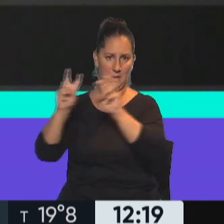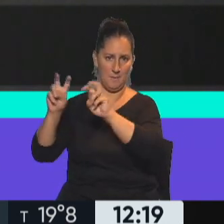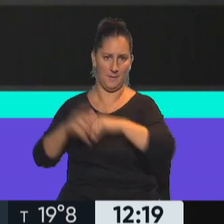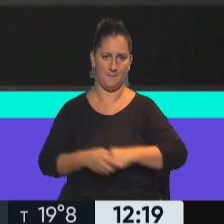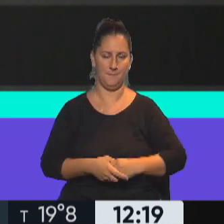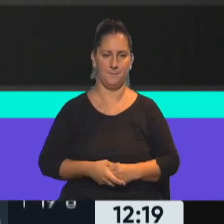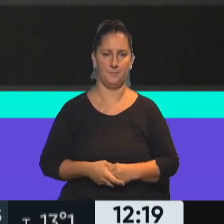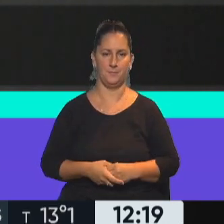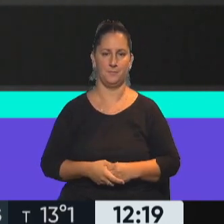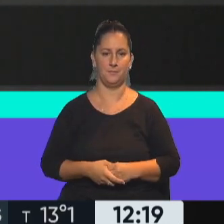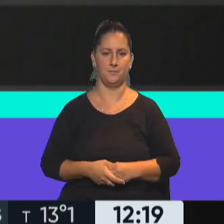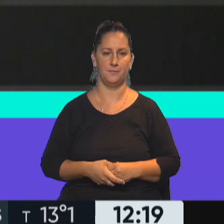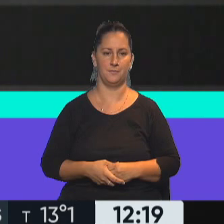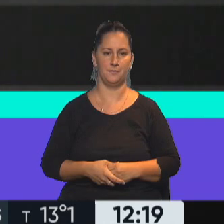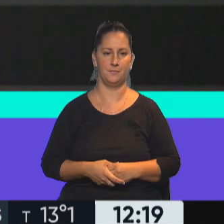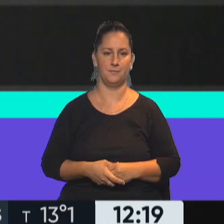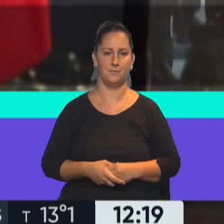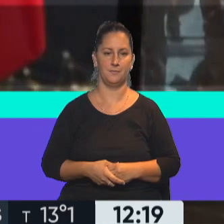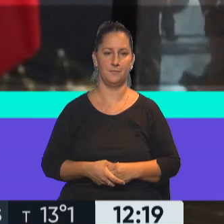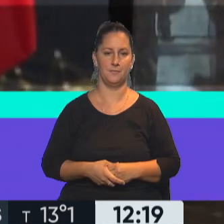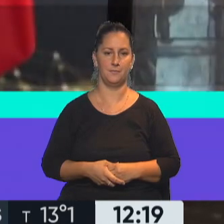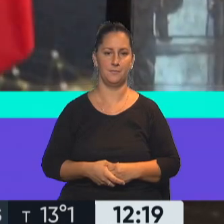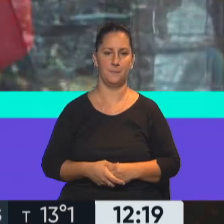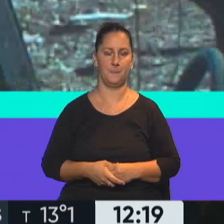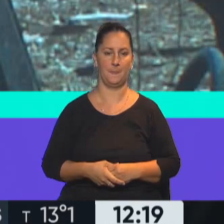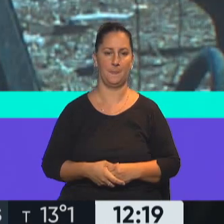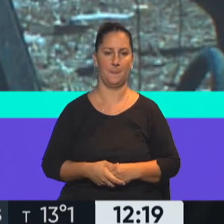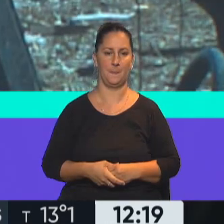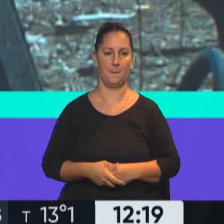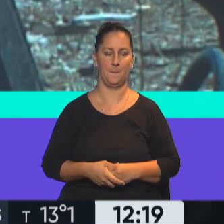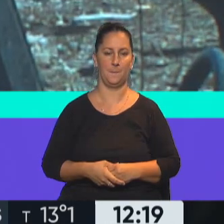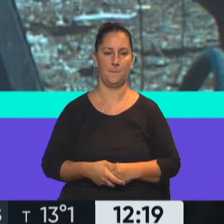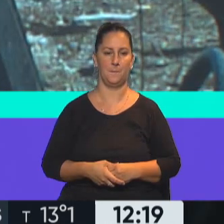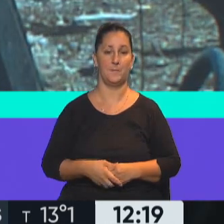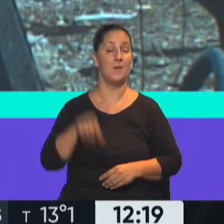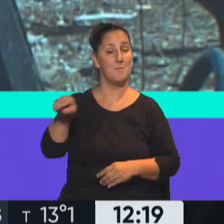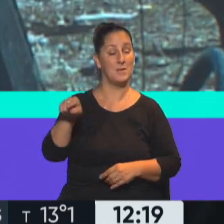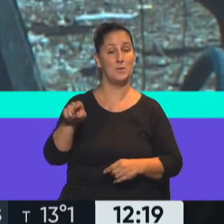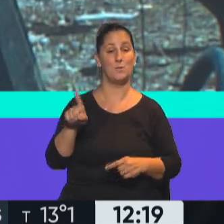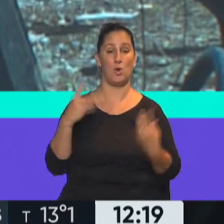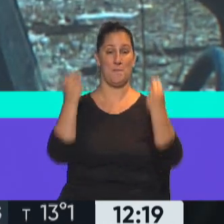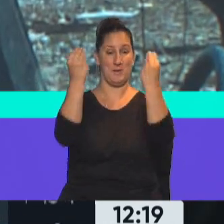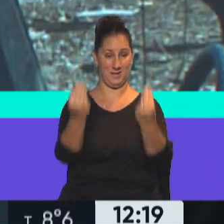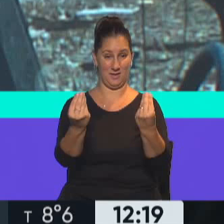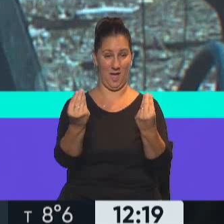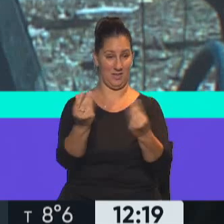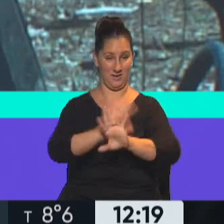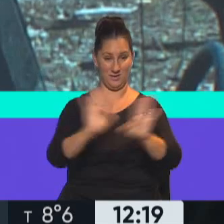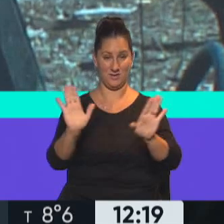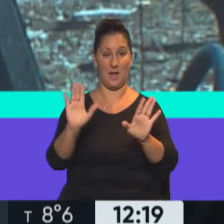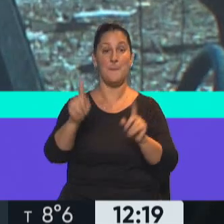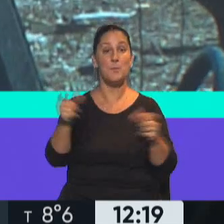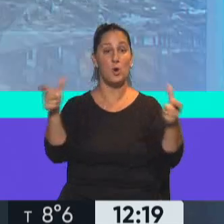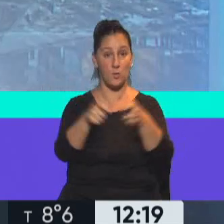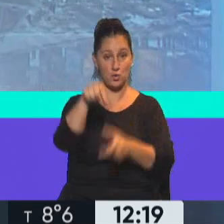respective authorities on this issue. Bien, hasta aquí la palabra de ambos cancilleres luego de la reunión en